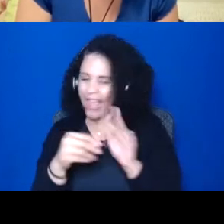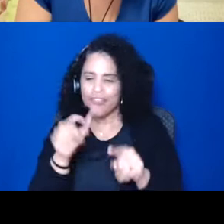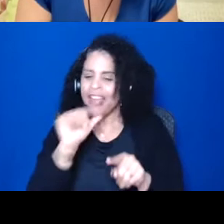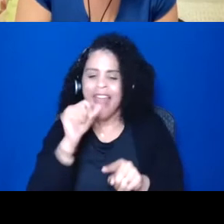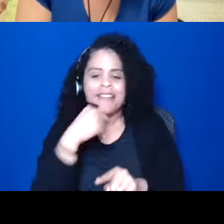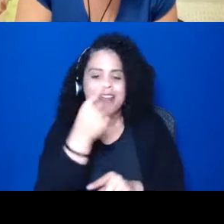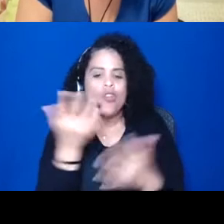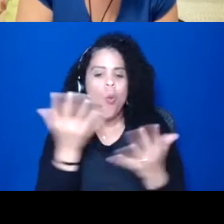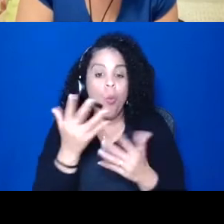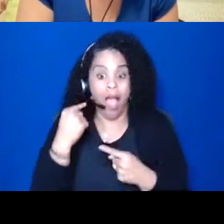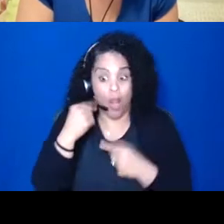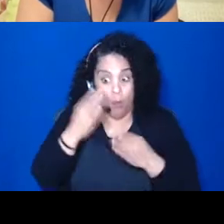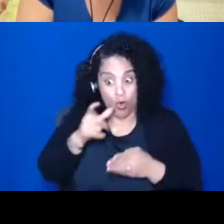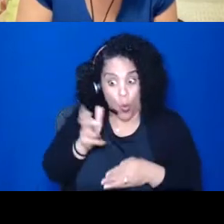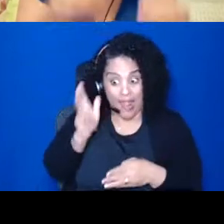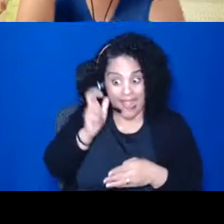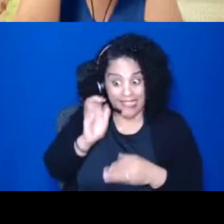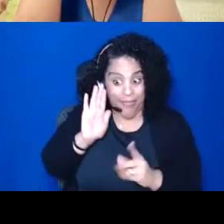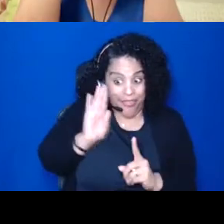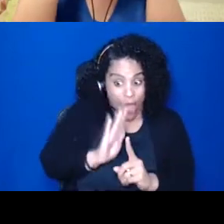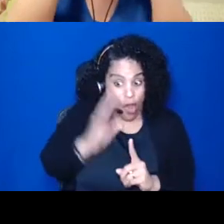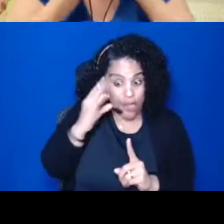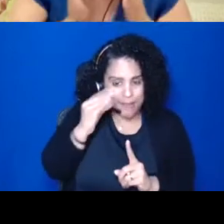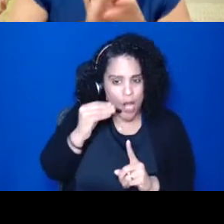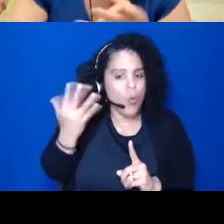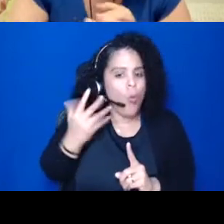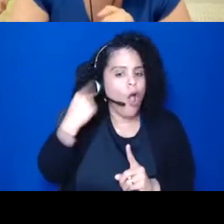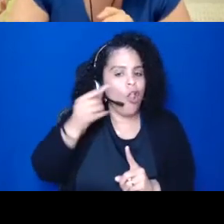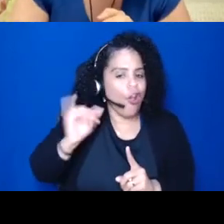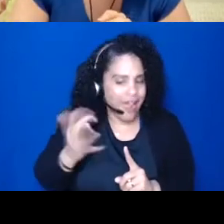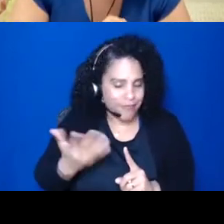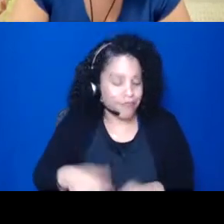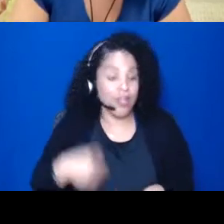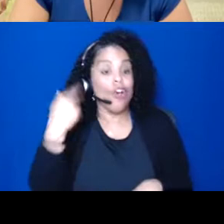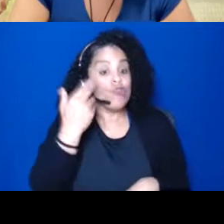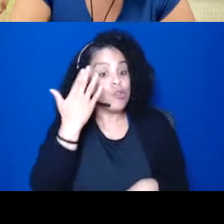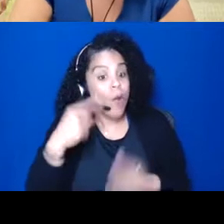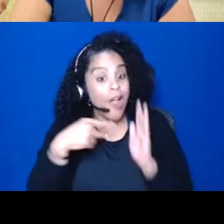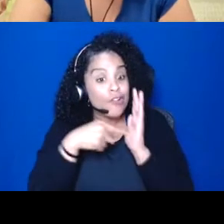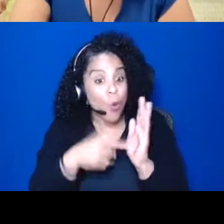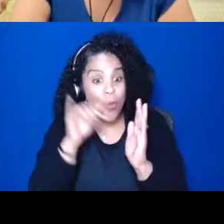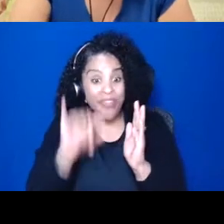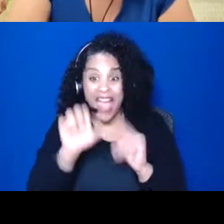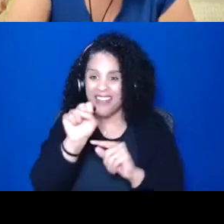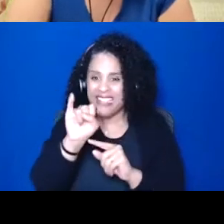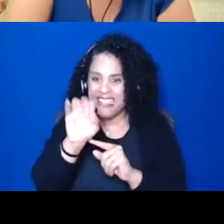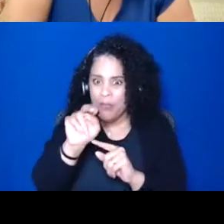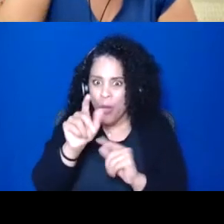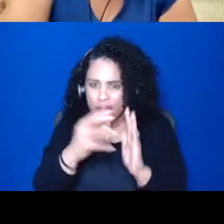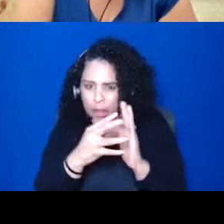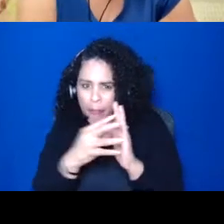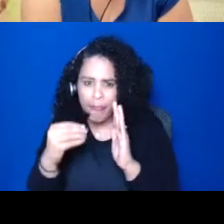the listener experience is going to be like. But the reason that I showed you this simulation just very